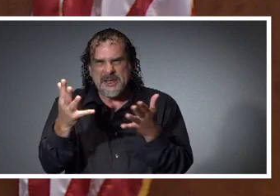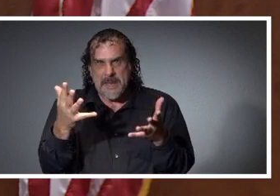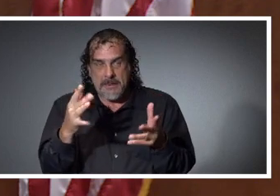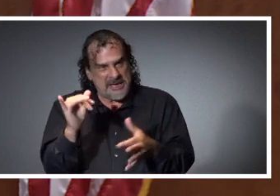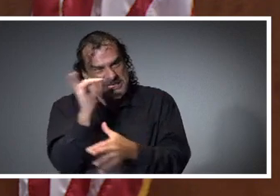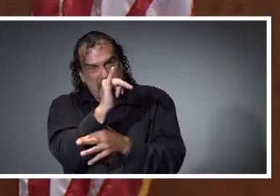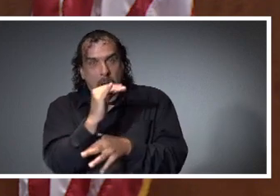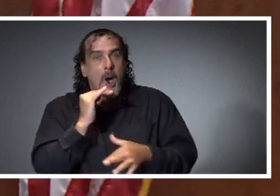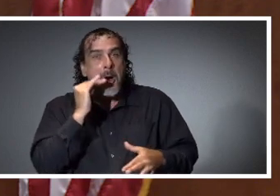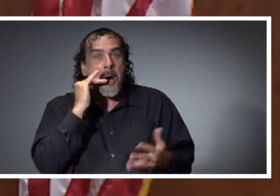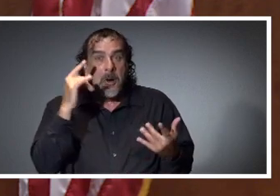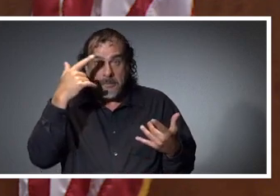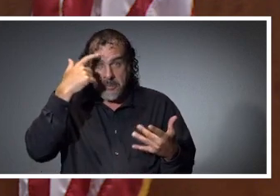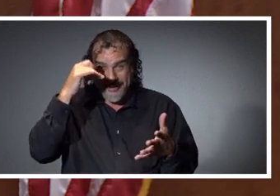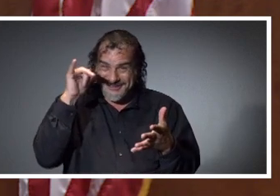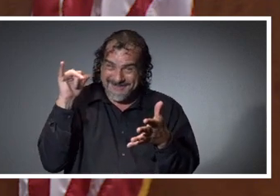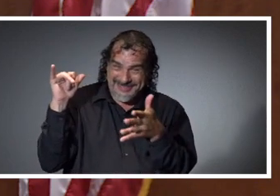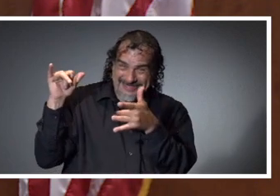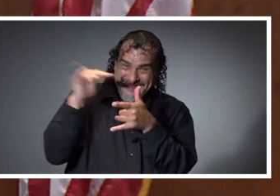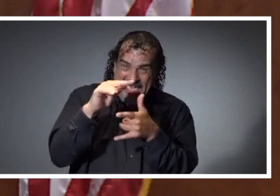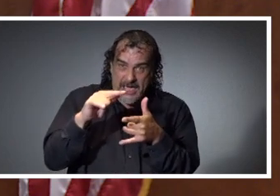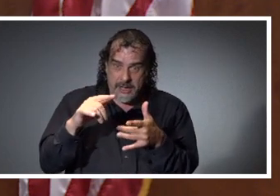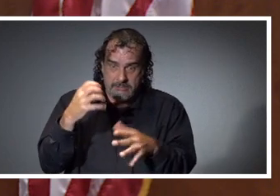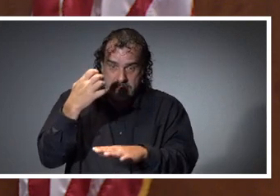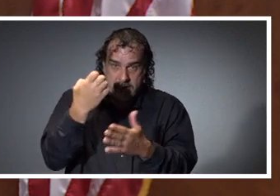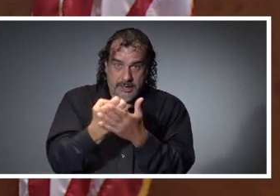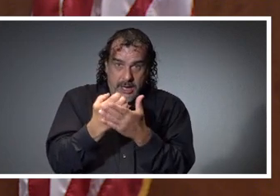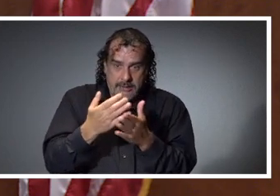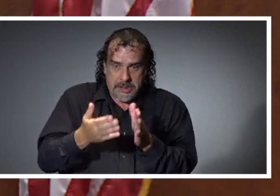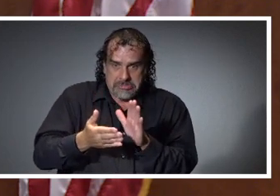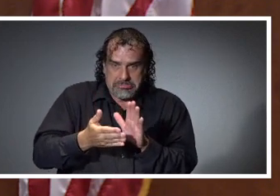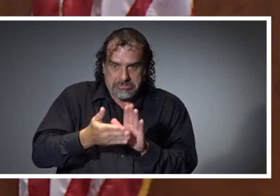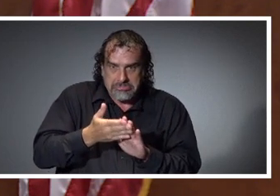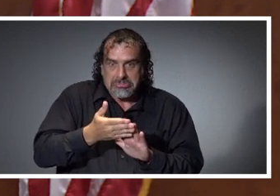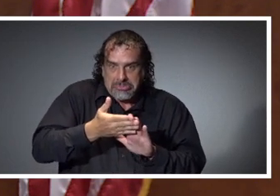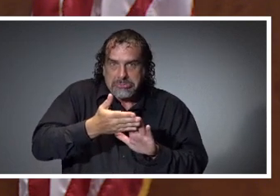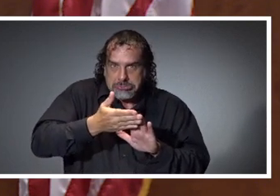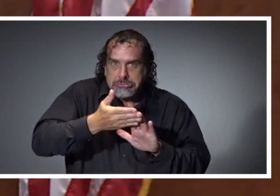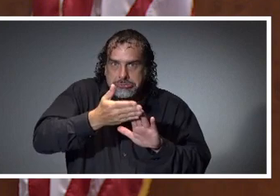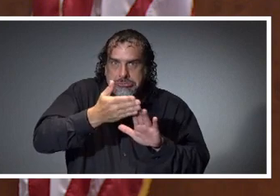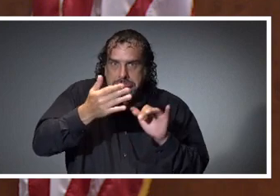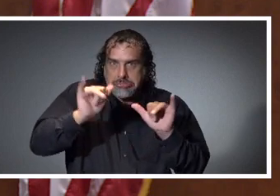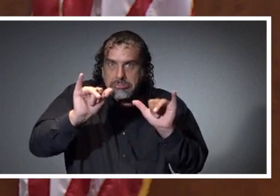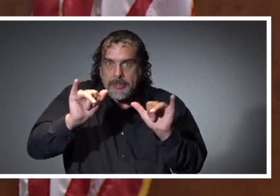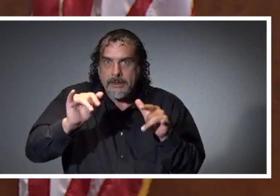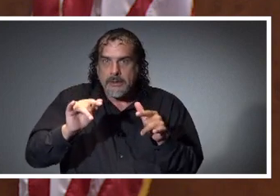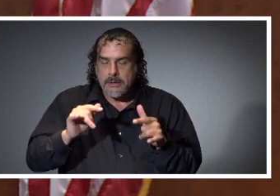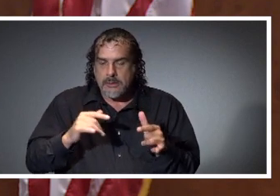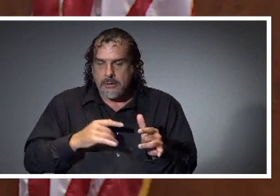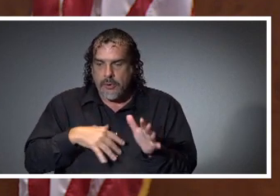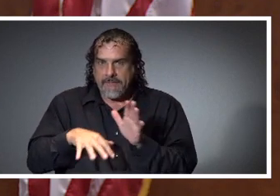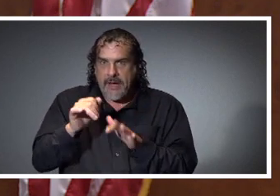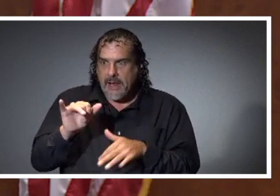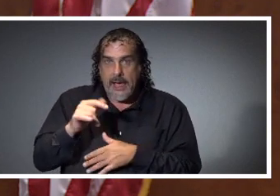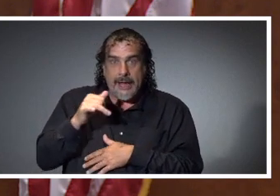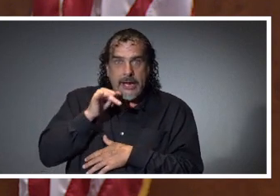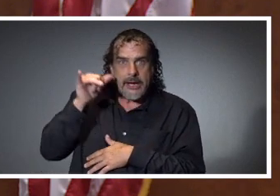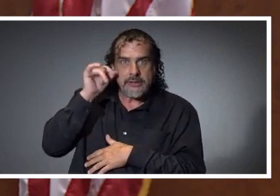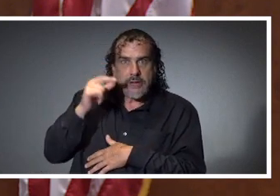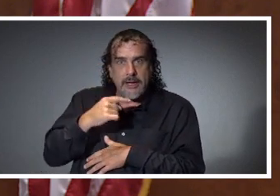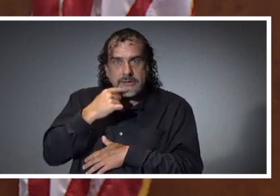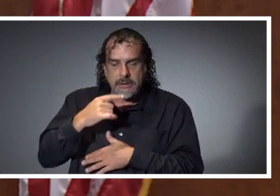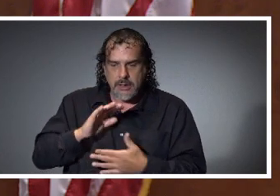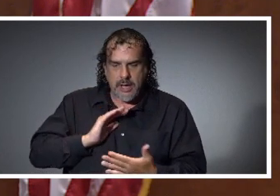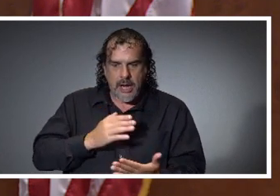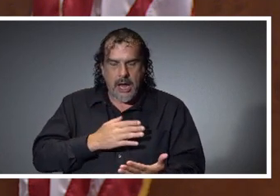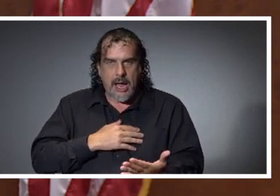because of that, because we kept our economy going, we find ourselves today, as I mentioned yesterday, in which our